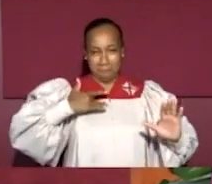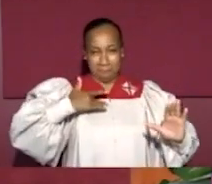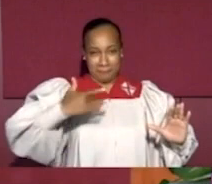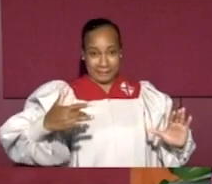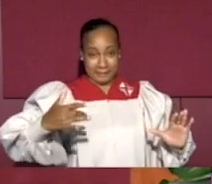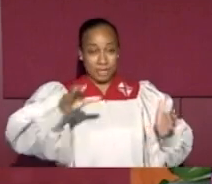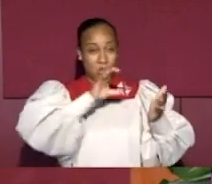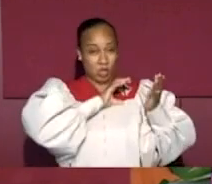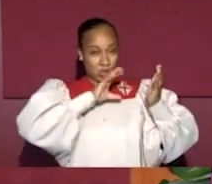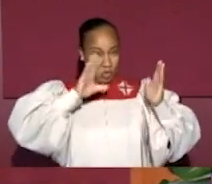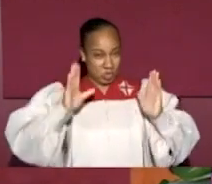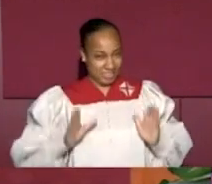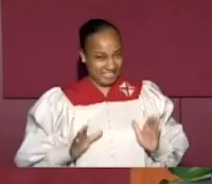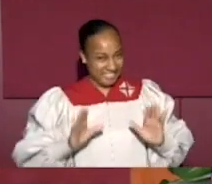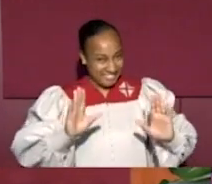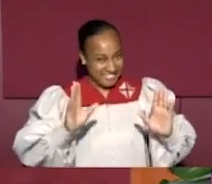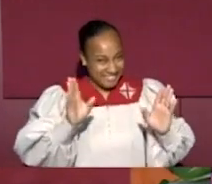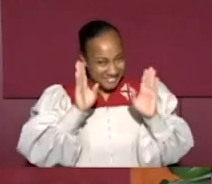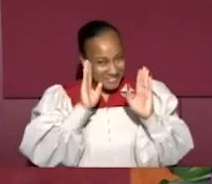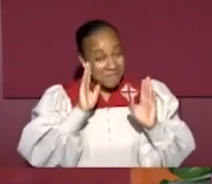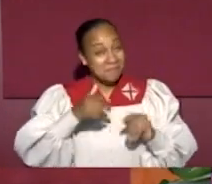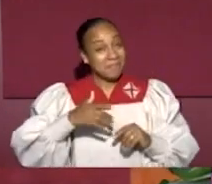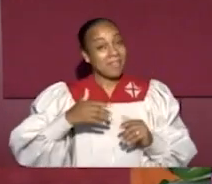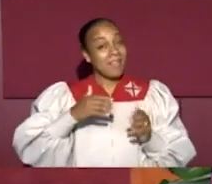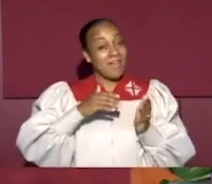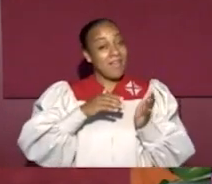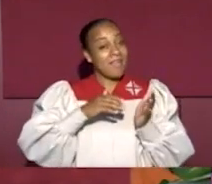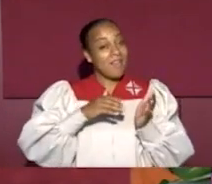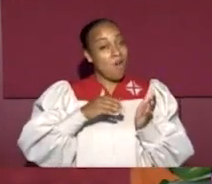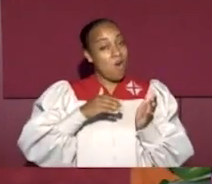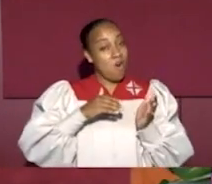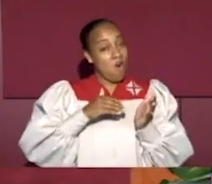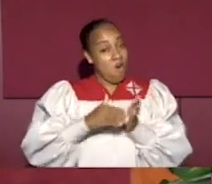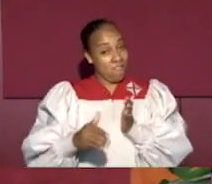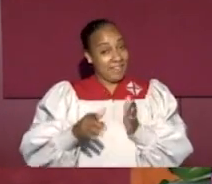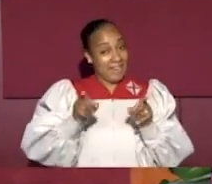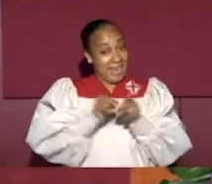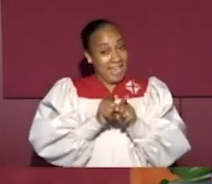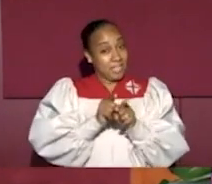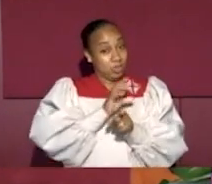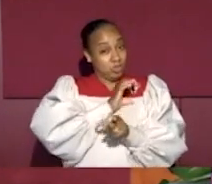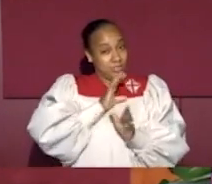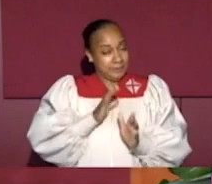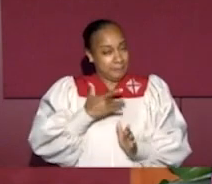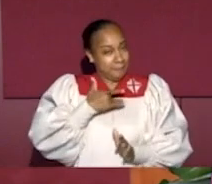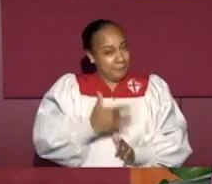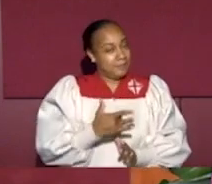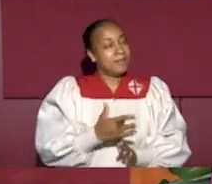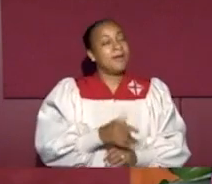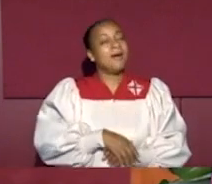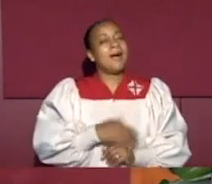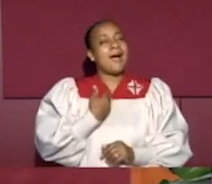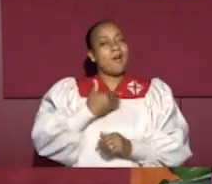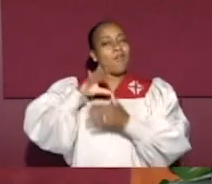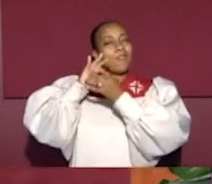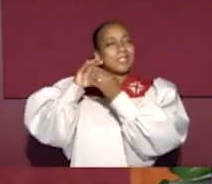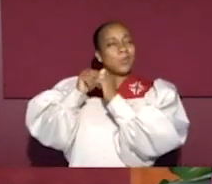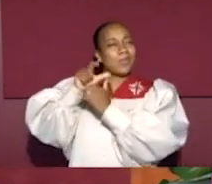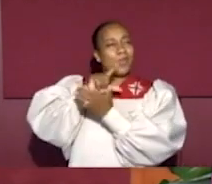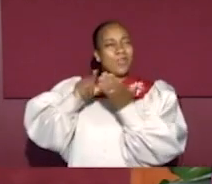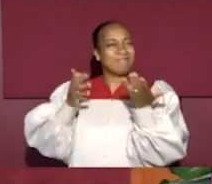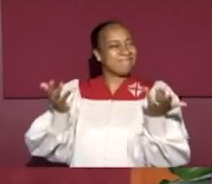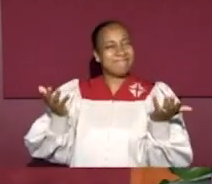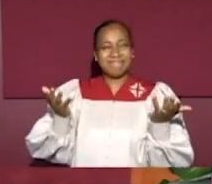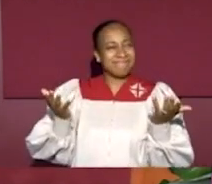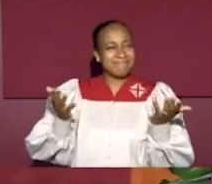to what I'm getting ready to say. Oftentimes, as Christians, our relationship with the Lord is not